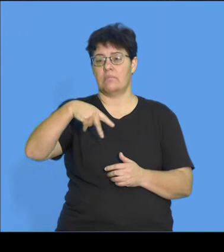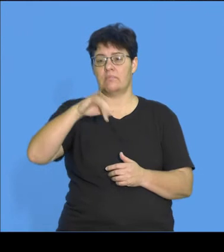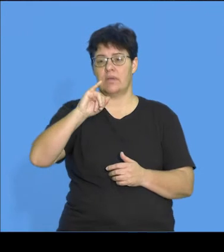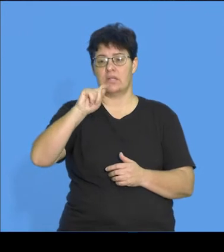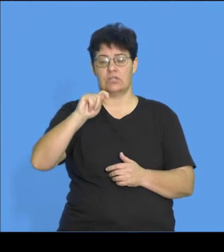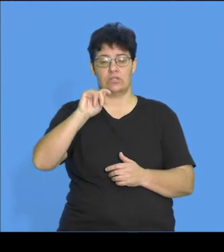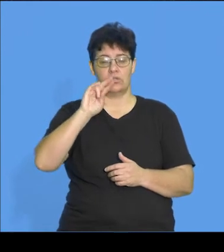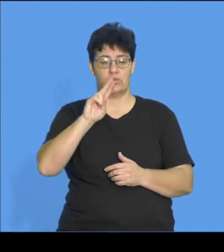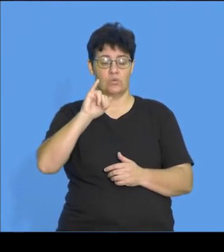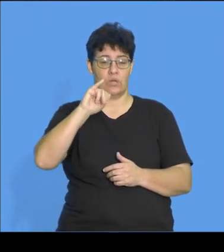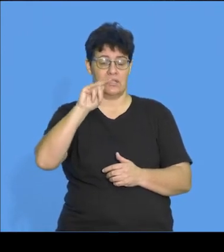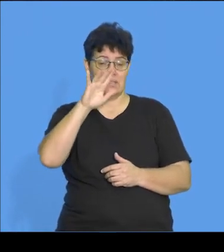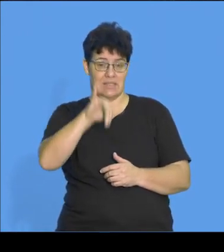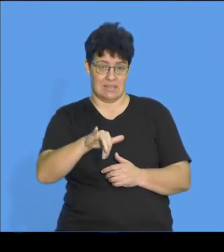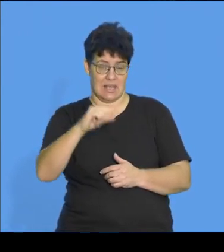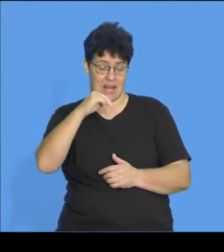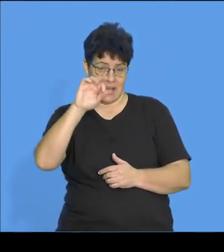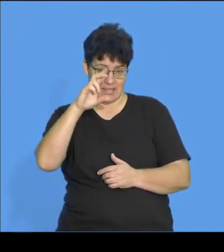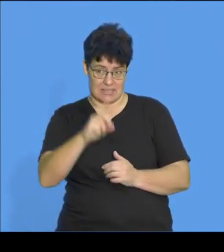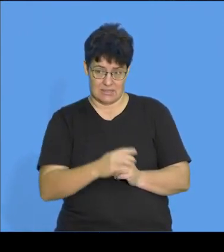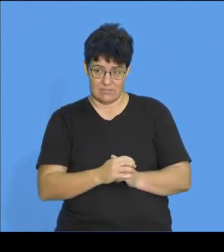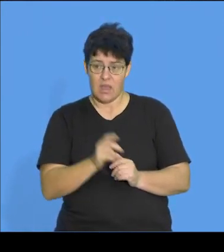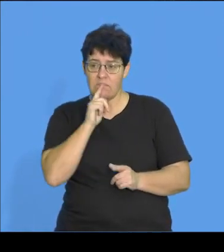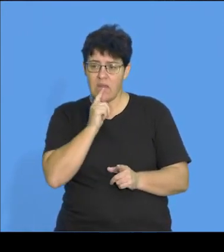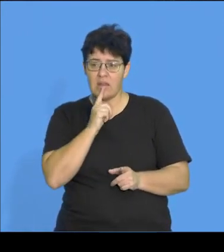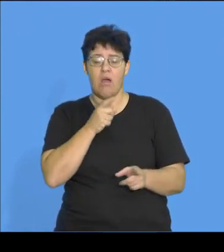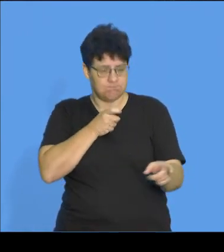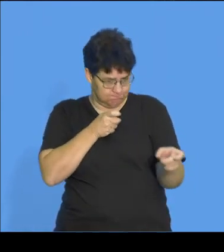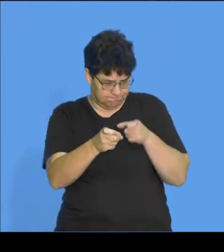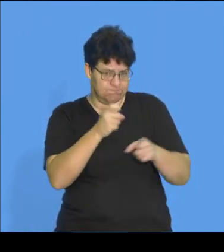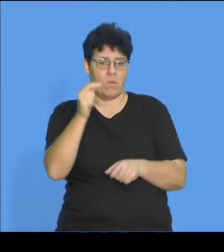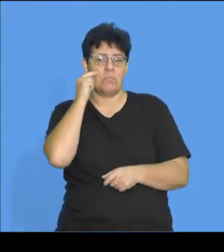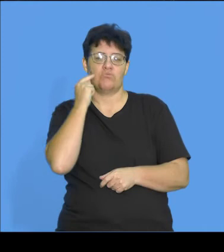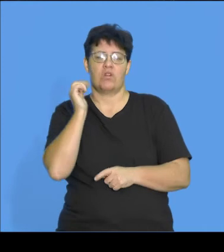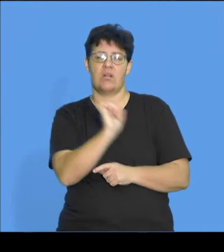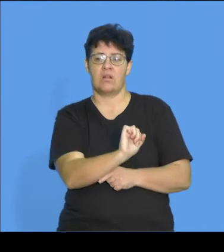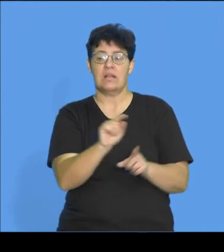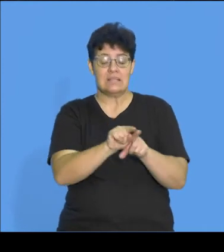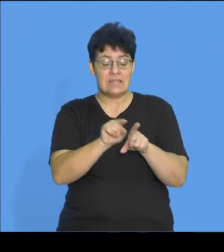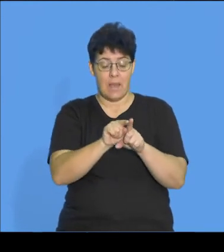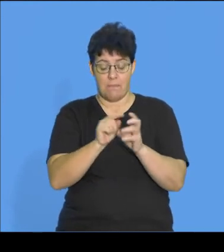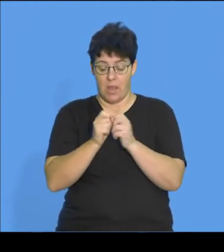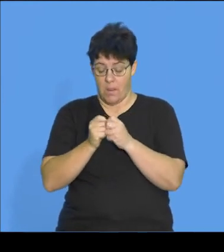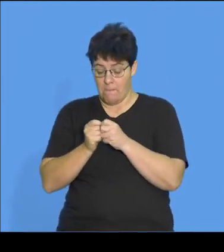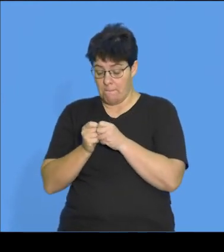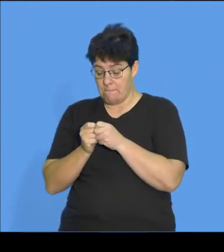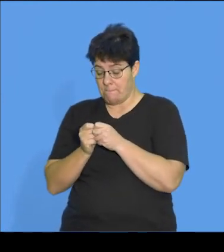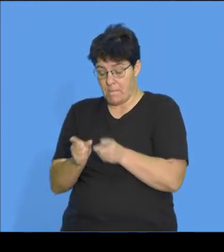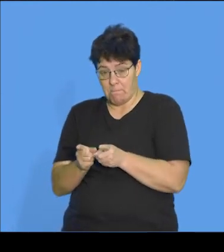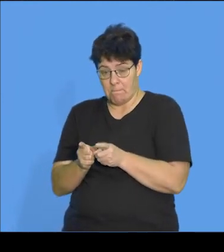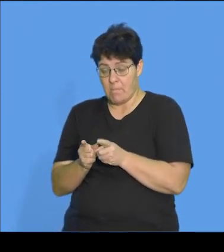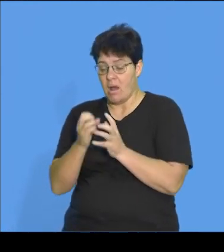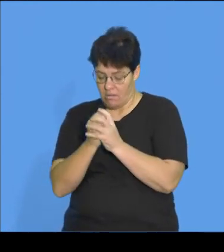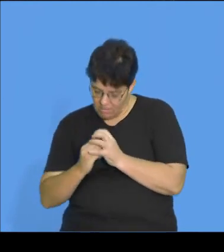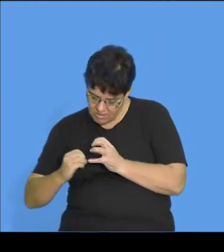cycle. It also triggers the release of an egg from the ovary. So LH triggers the process